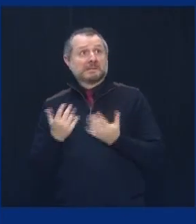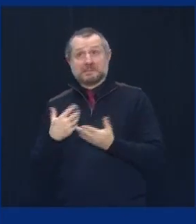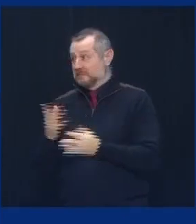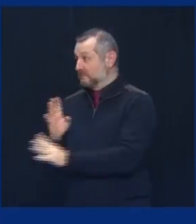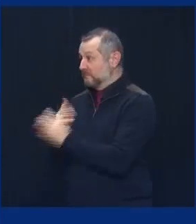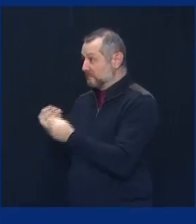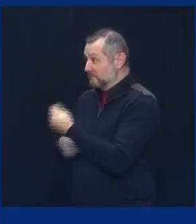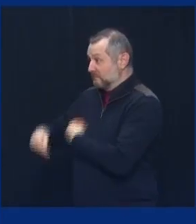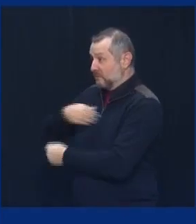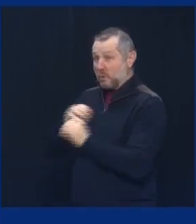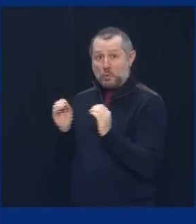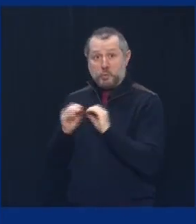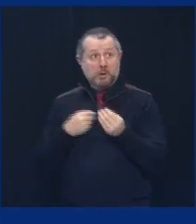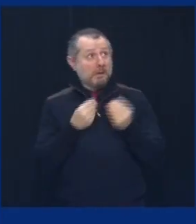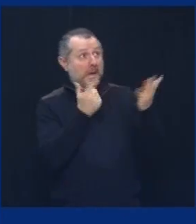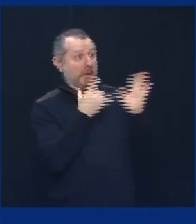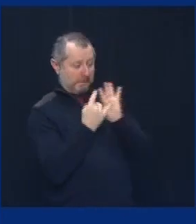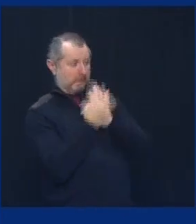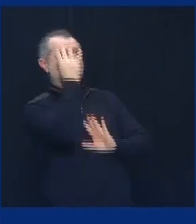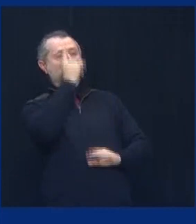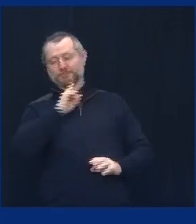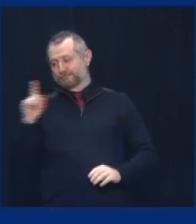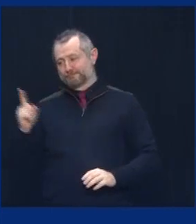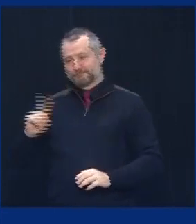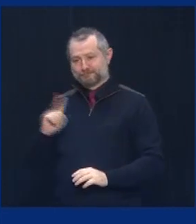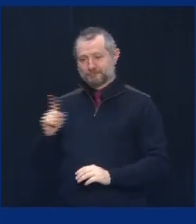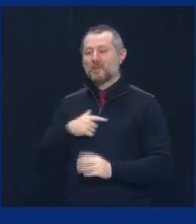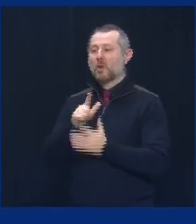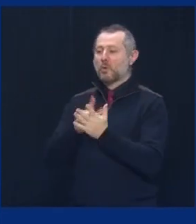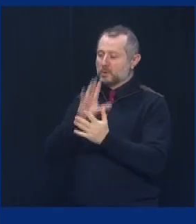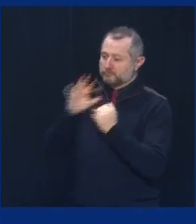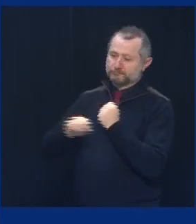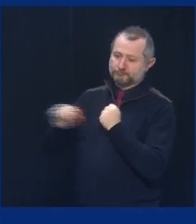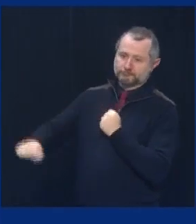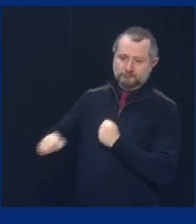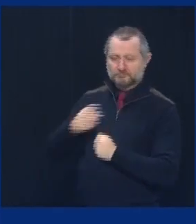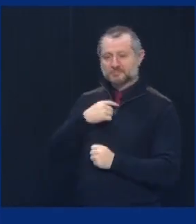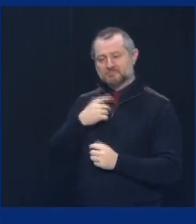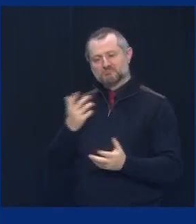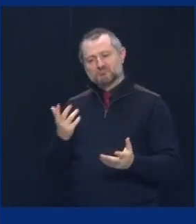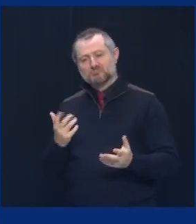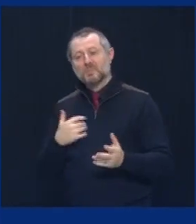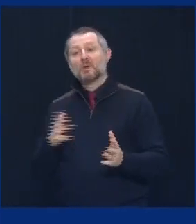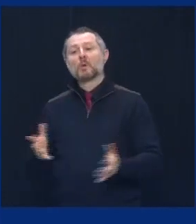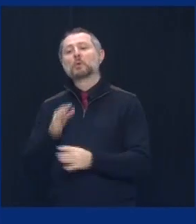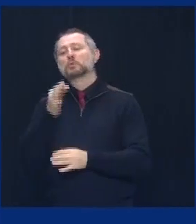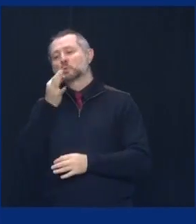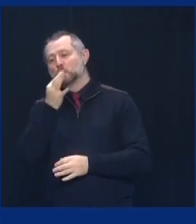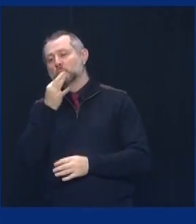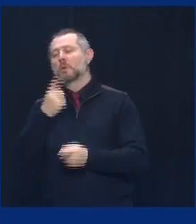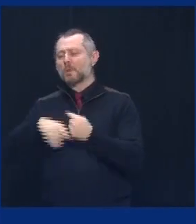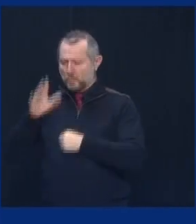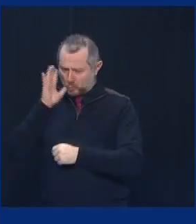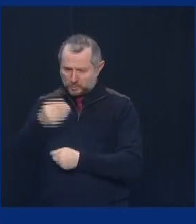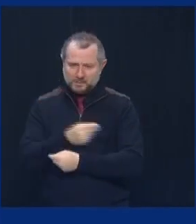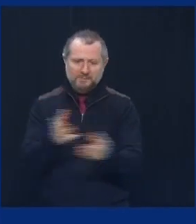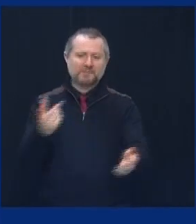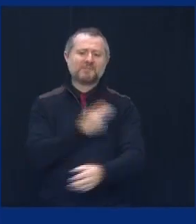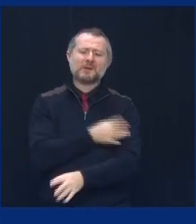We're asking everyone to hold on. You know, the end is in sight, but we still have to get